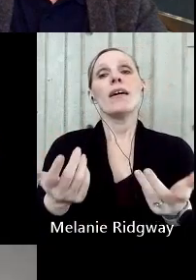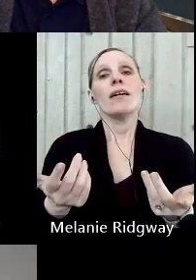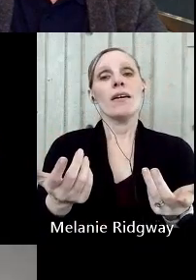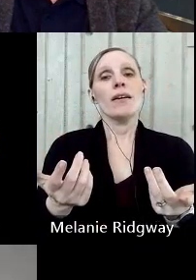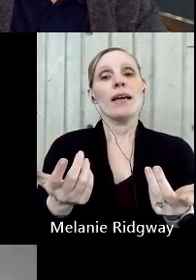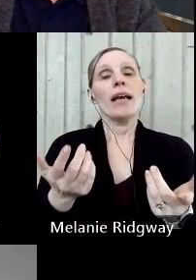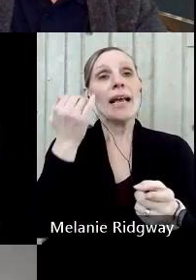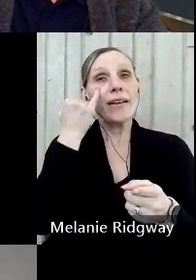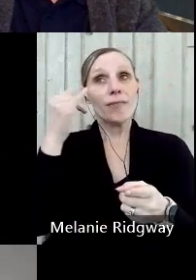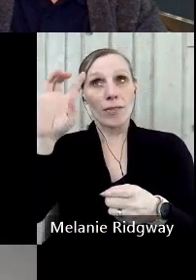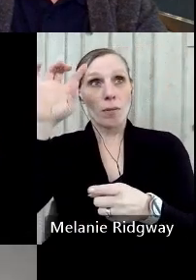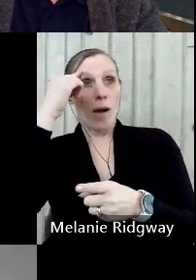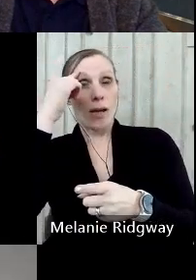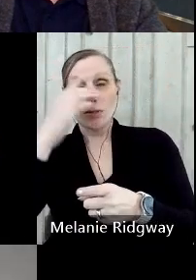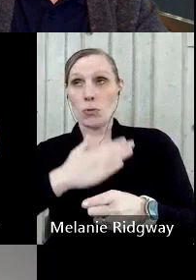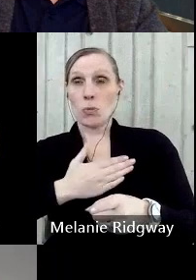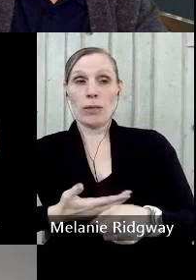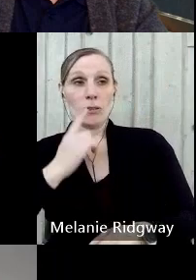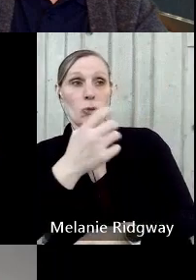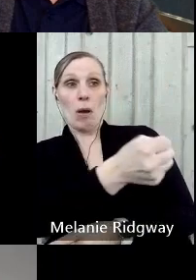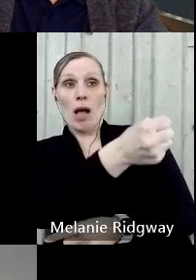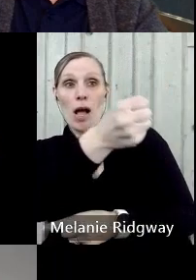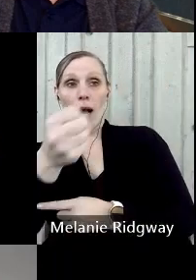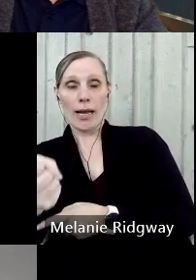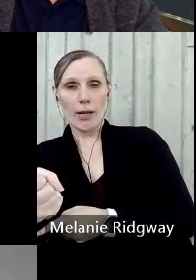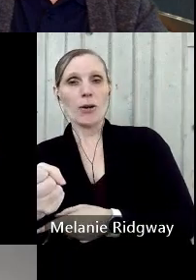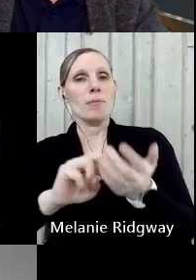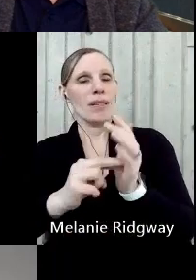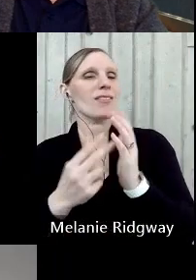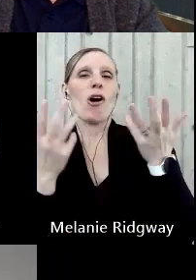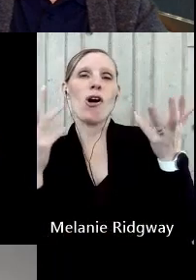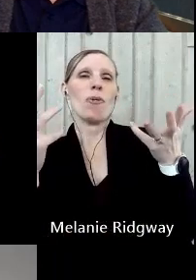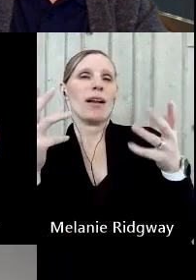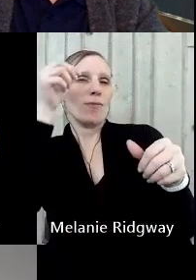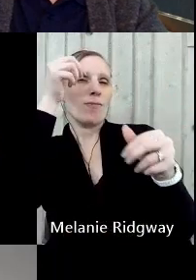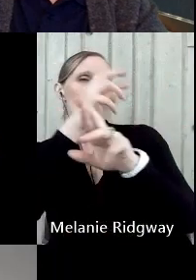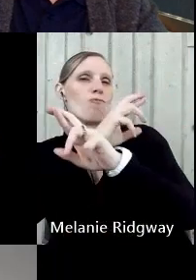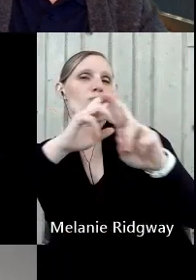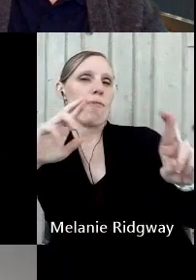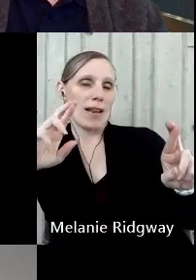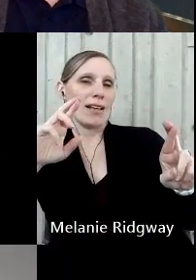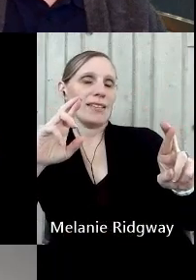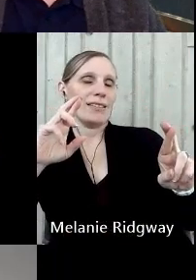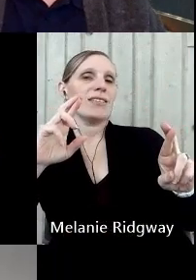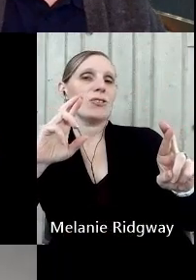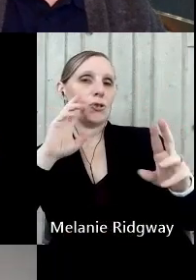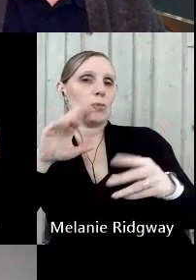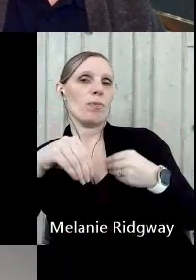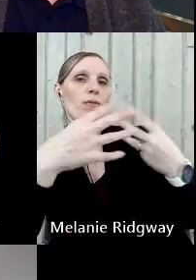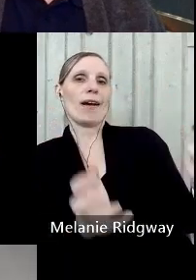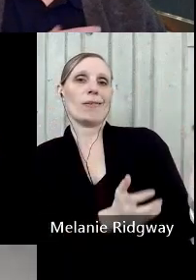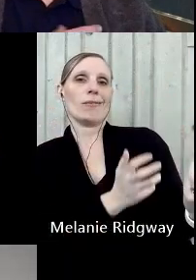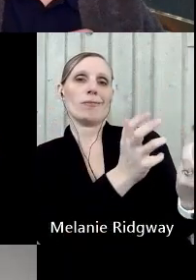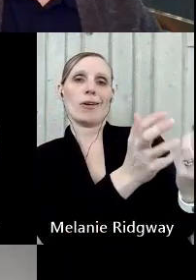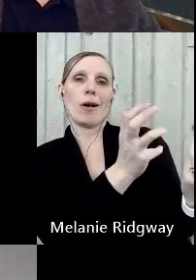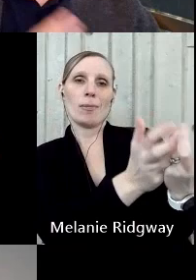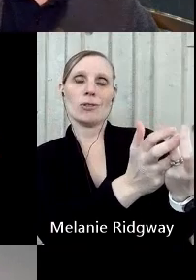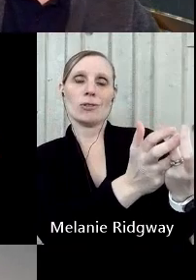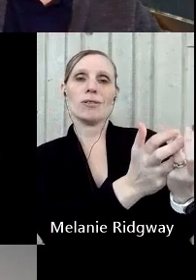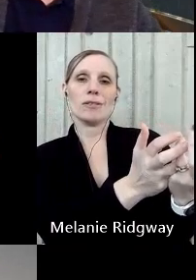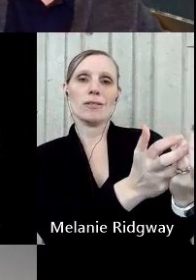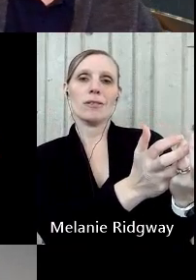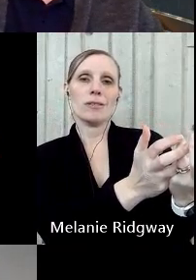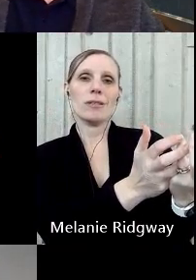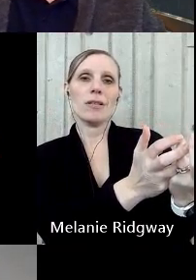in reference to having someone with a disability or someone who is coming into the work site through the My